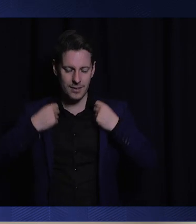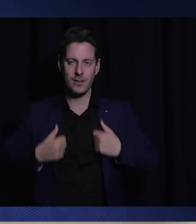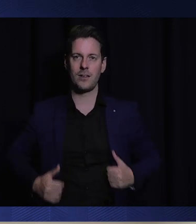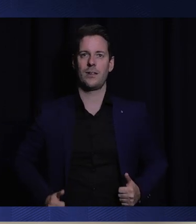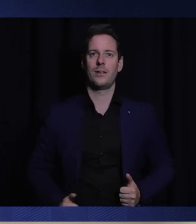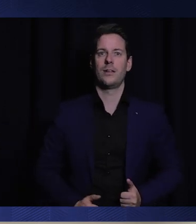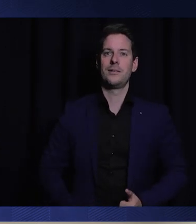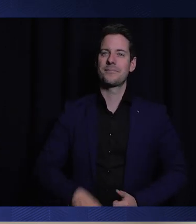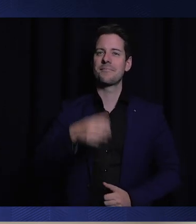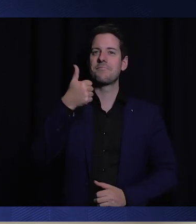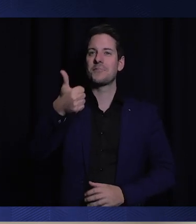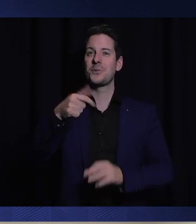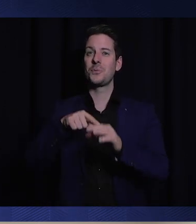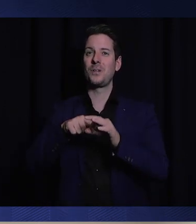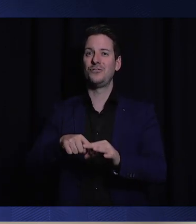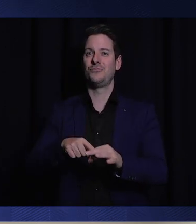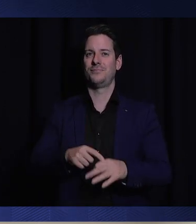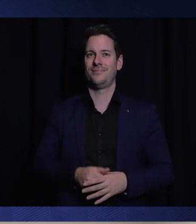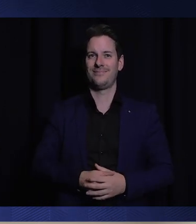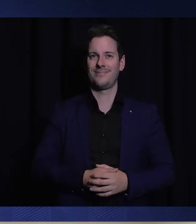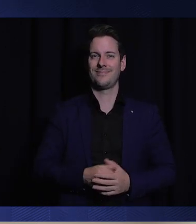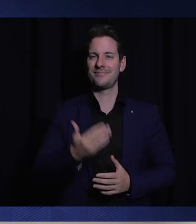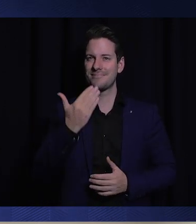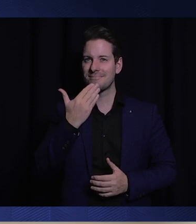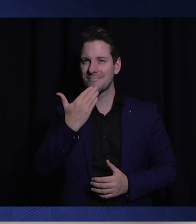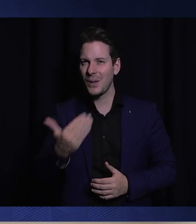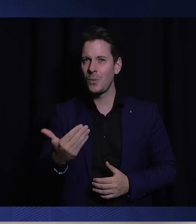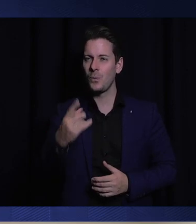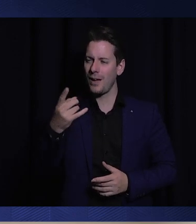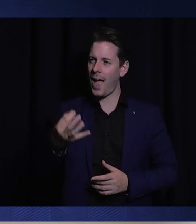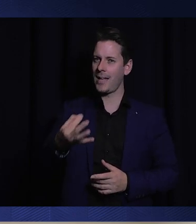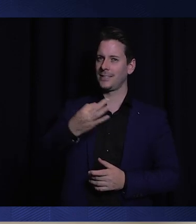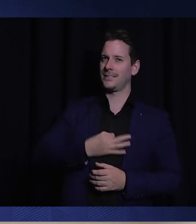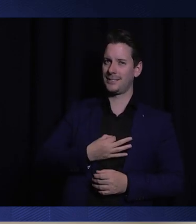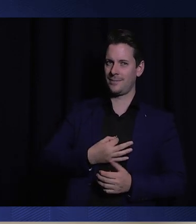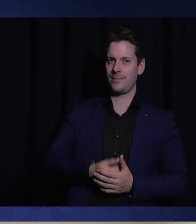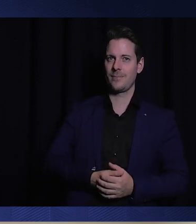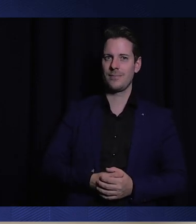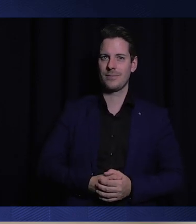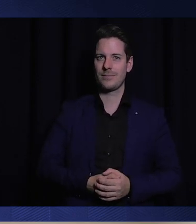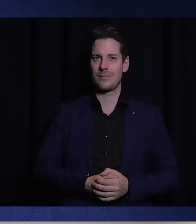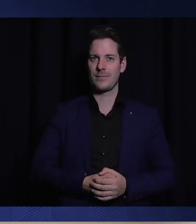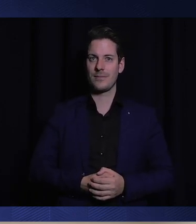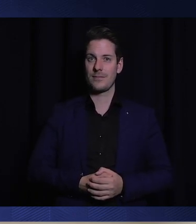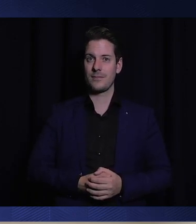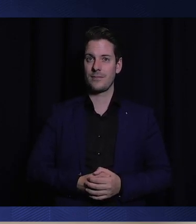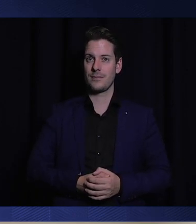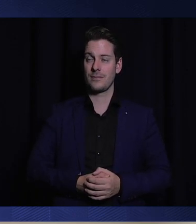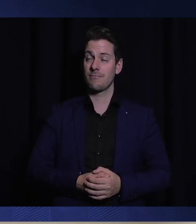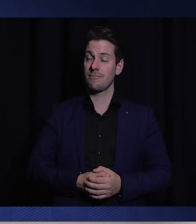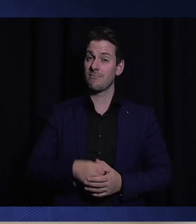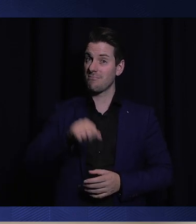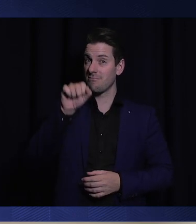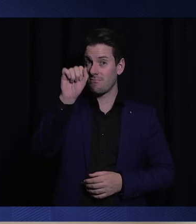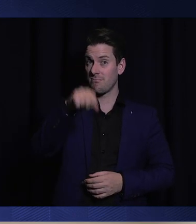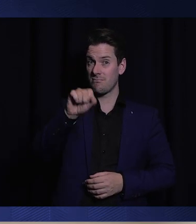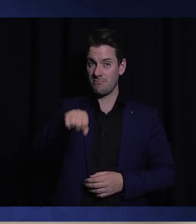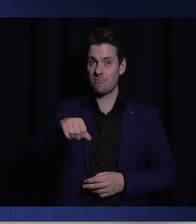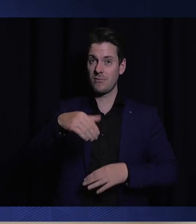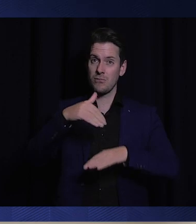Disaster comes in many forms, and our aim is to create resilient and livable communities. The word solution in